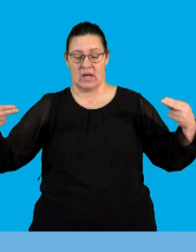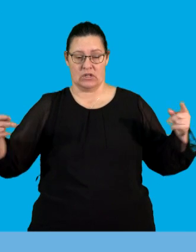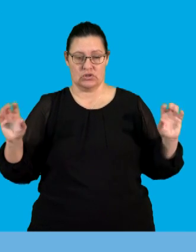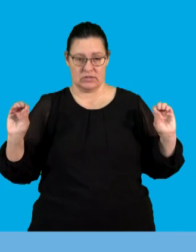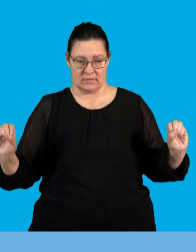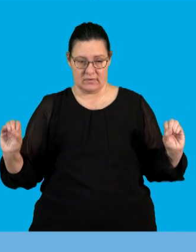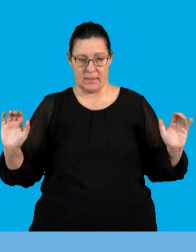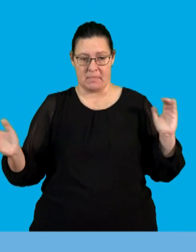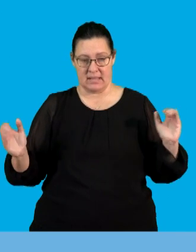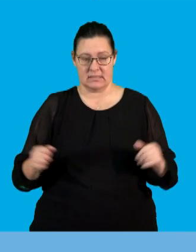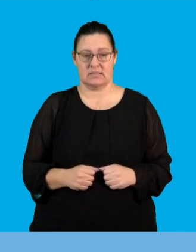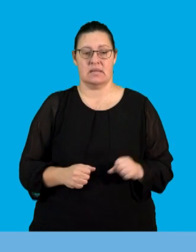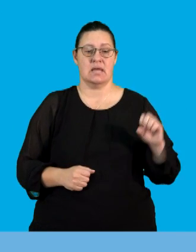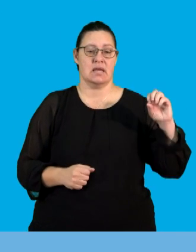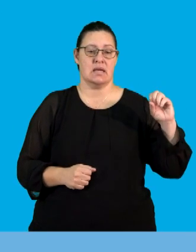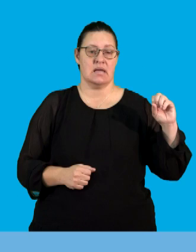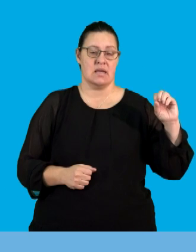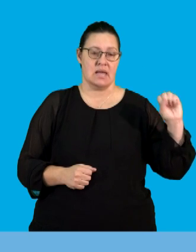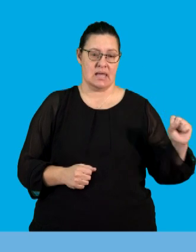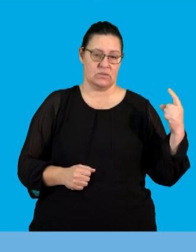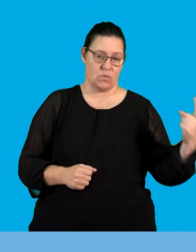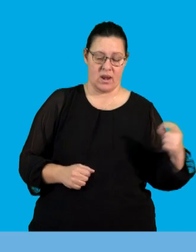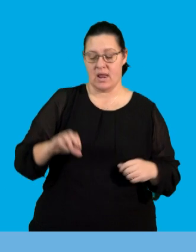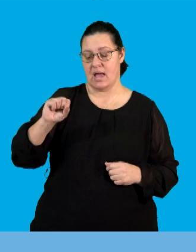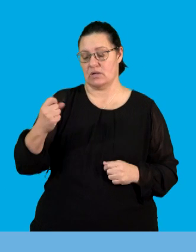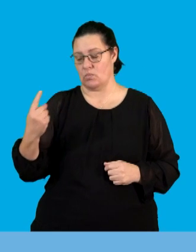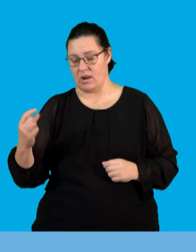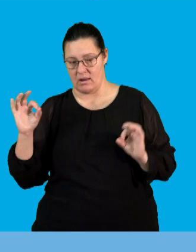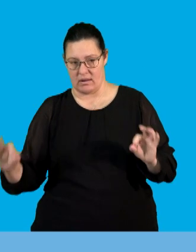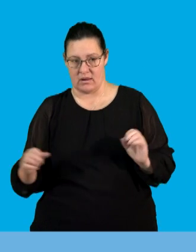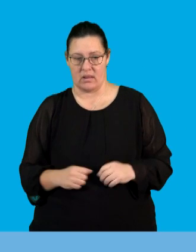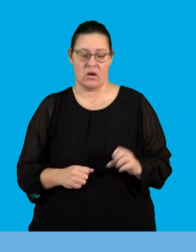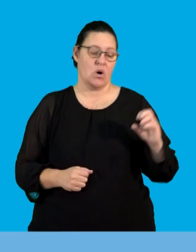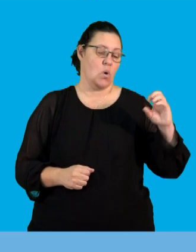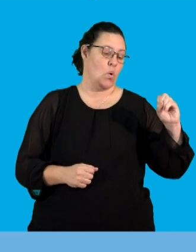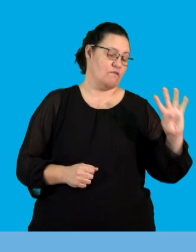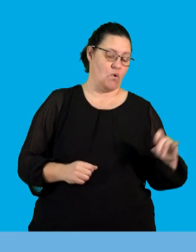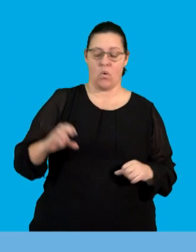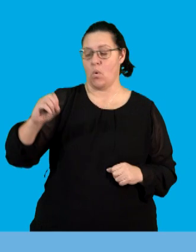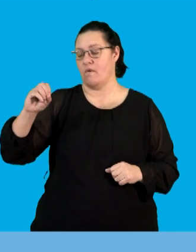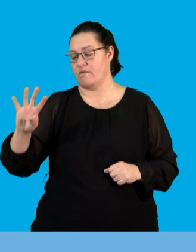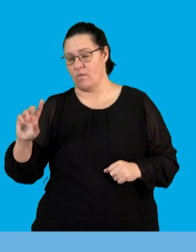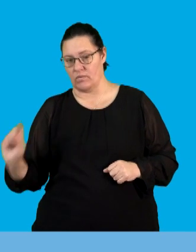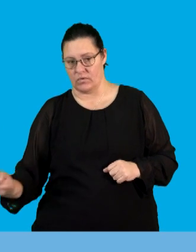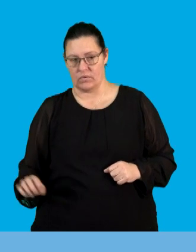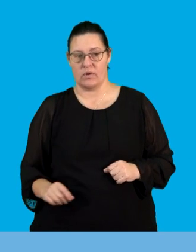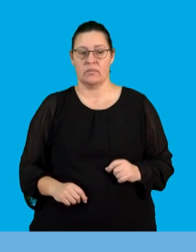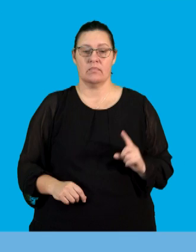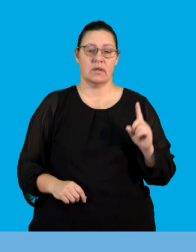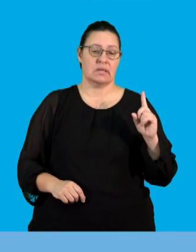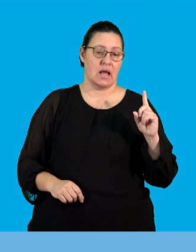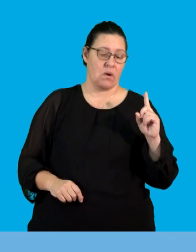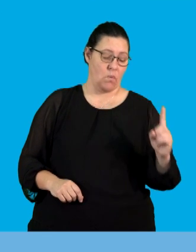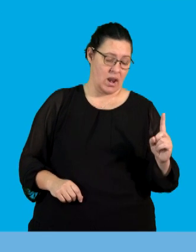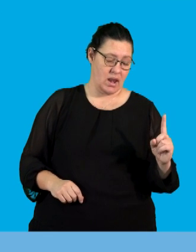this case, our hydrogen is balanced. We have 1 sulfur, 4 oxygen, 4 oxygen, but